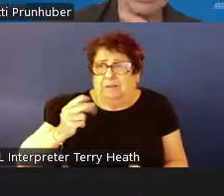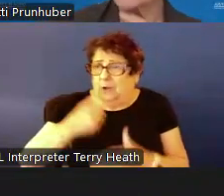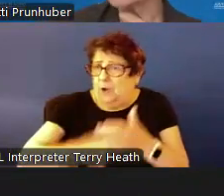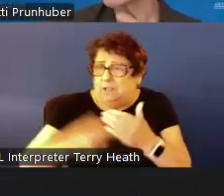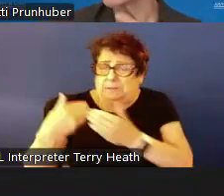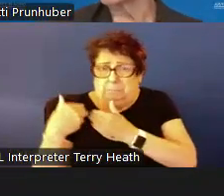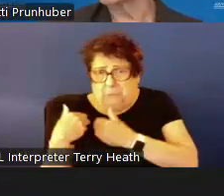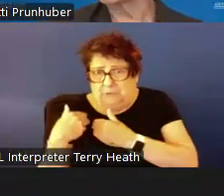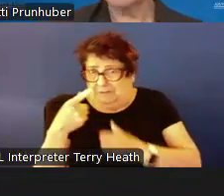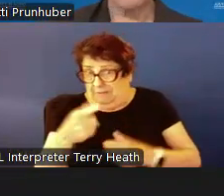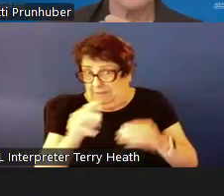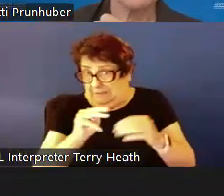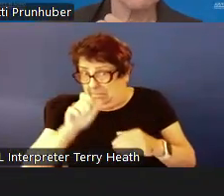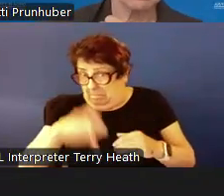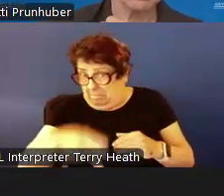map shows